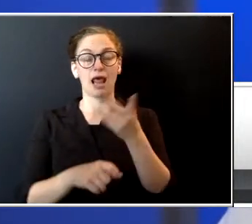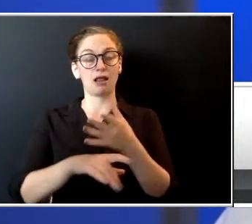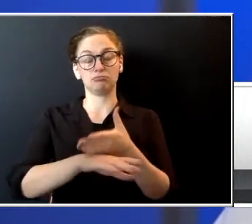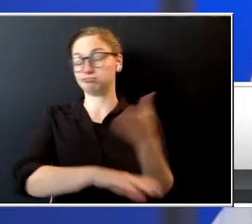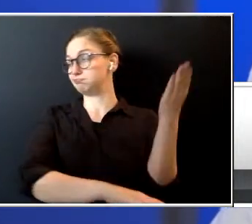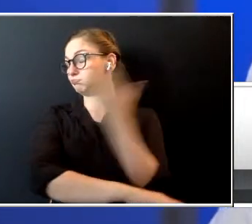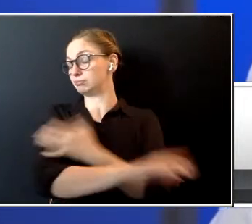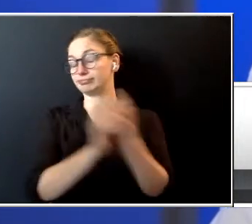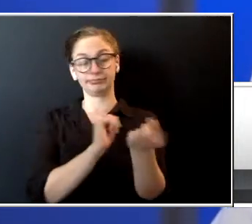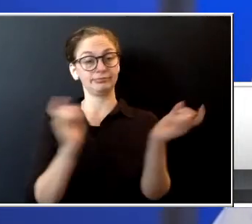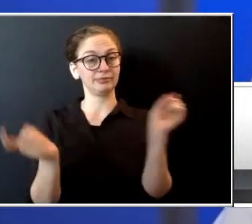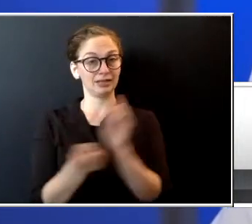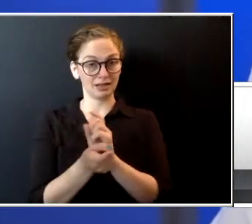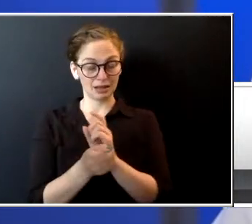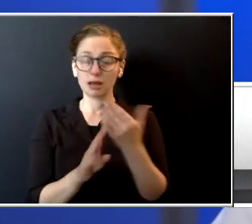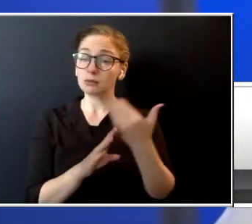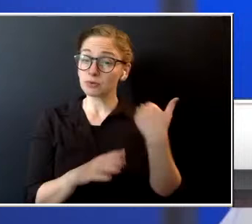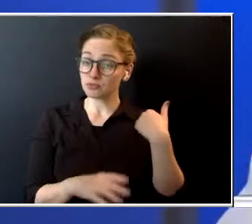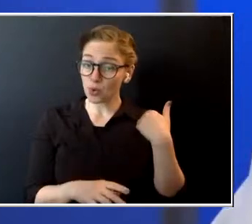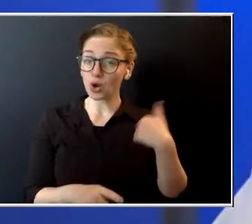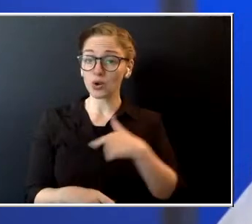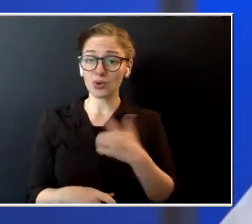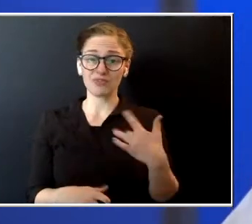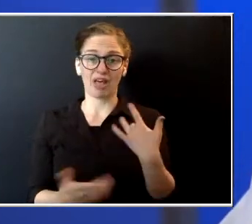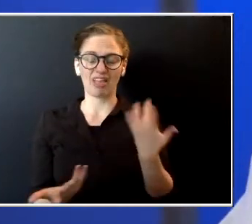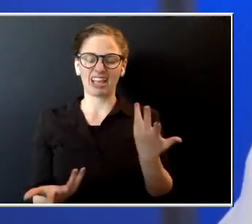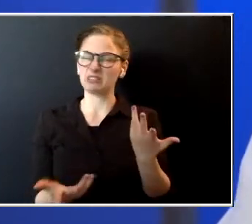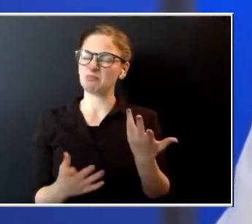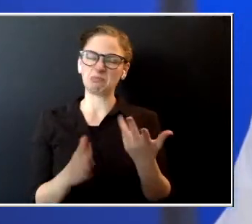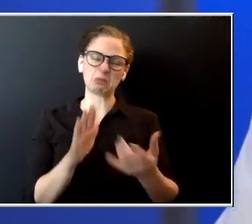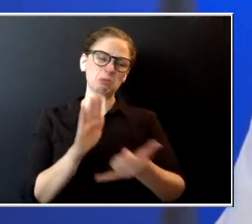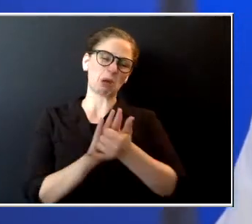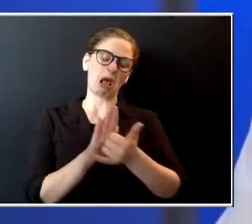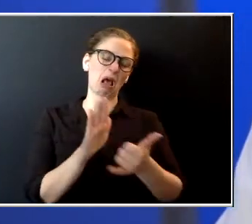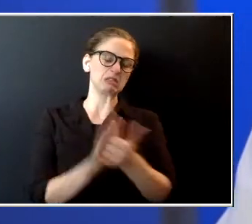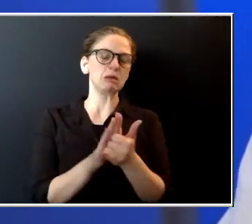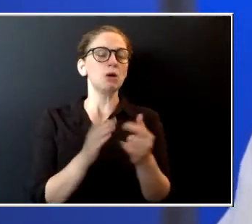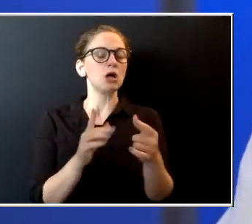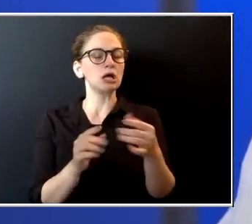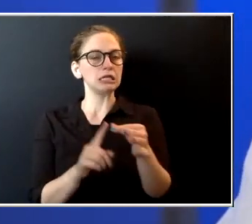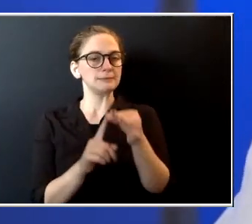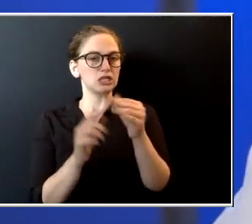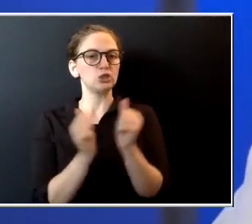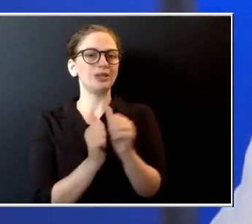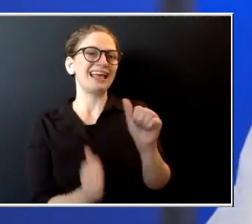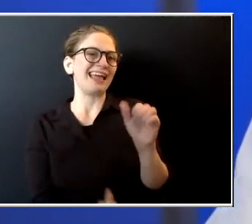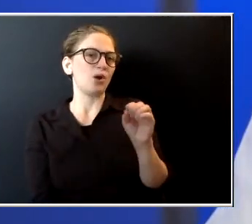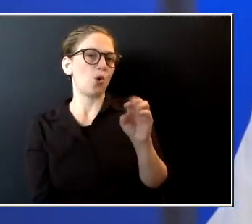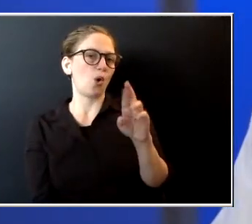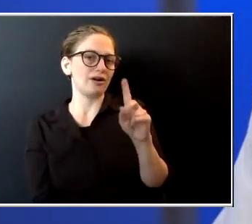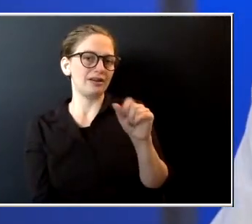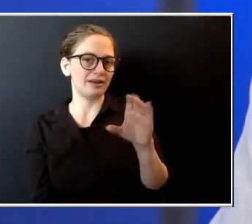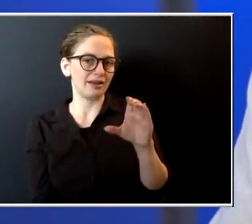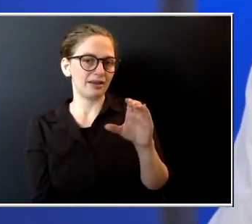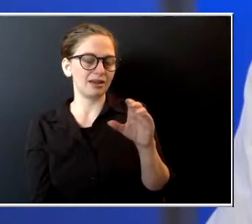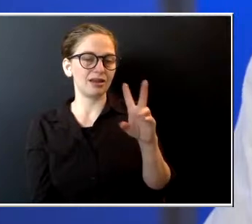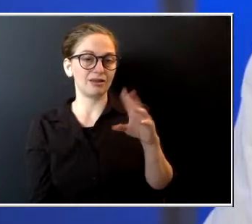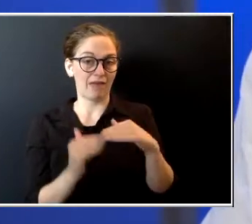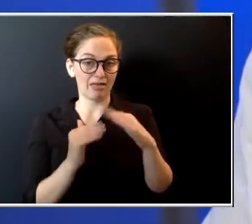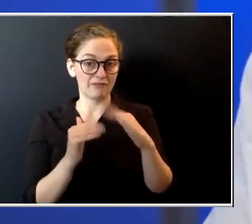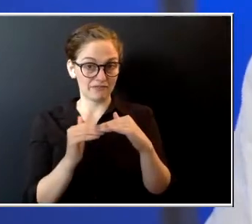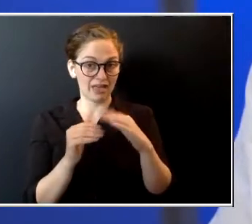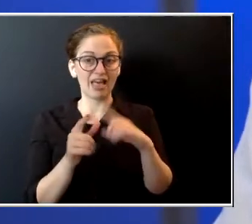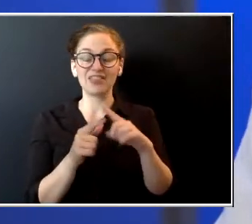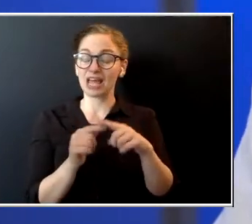felt to be impossible to do, especially in the aortic valve. And then it became a prototype, and then it became a bailout procedure. And now,